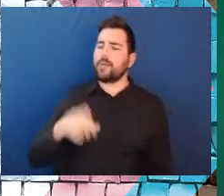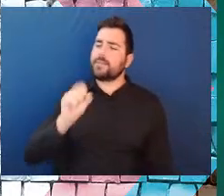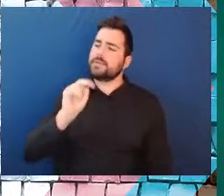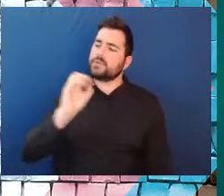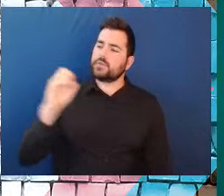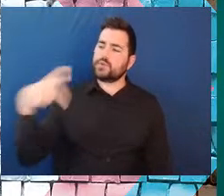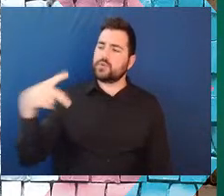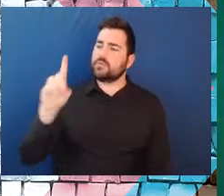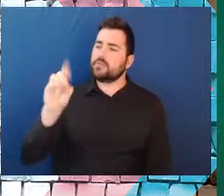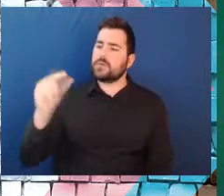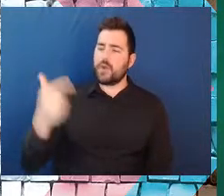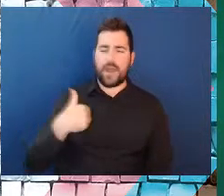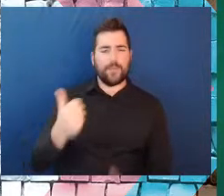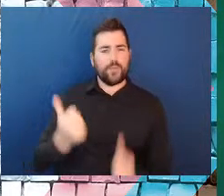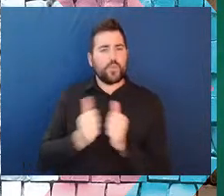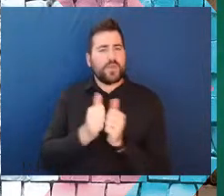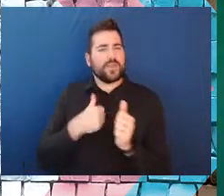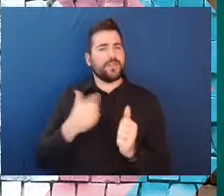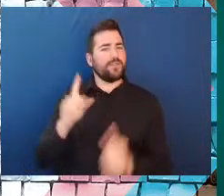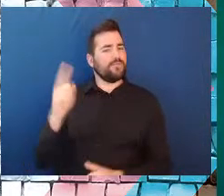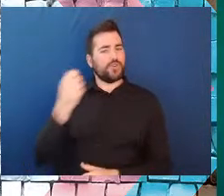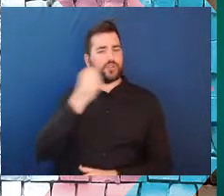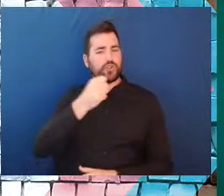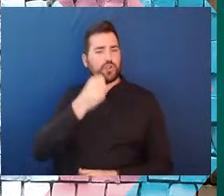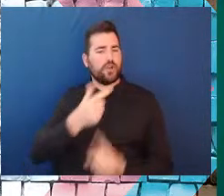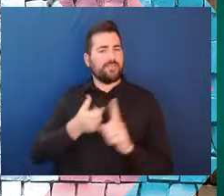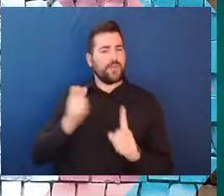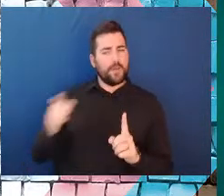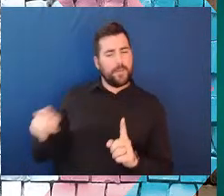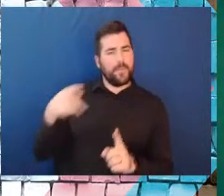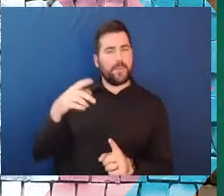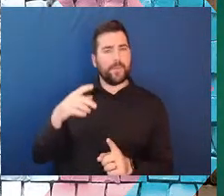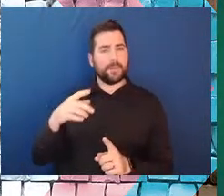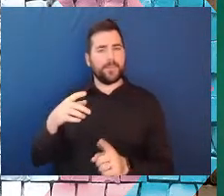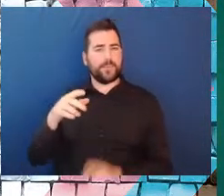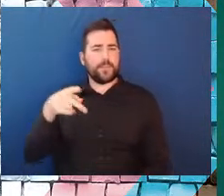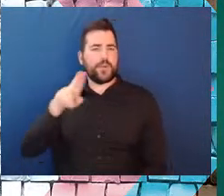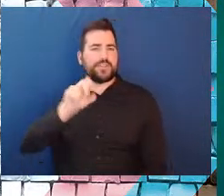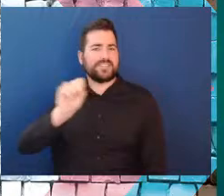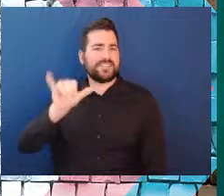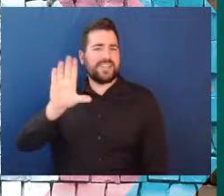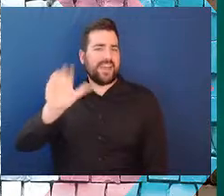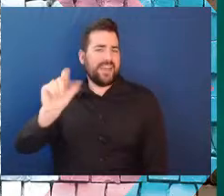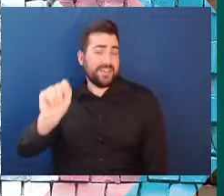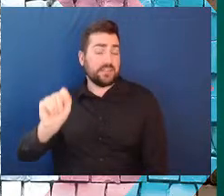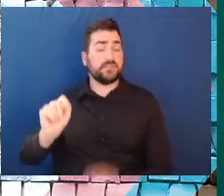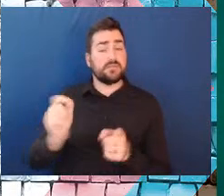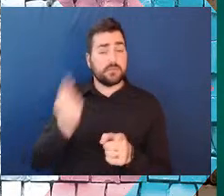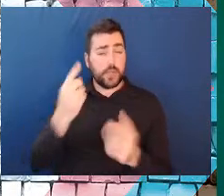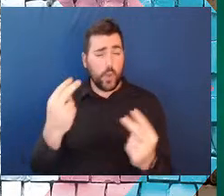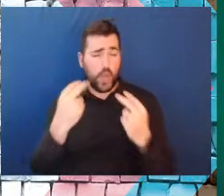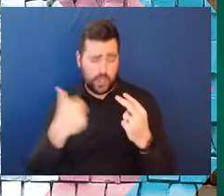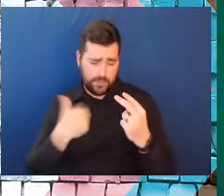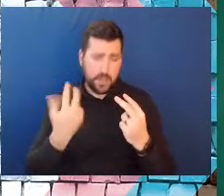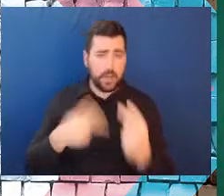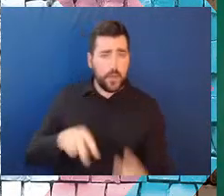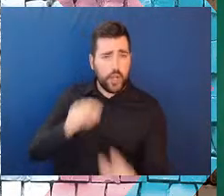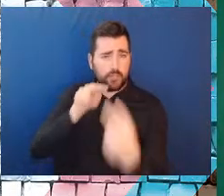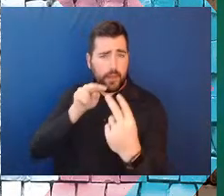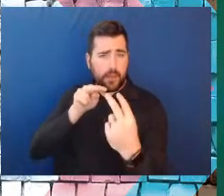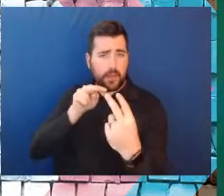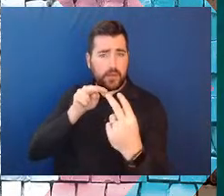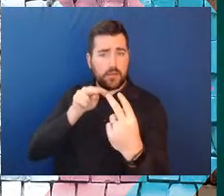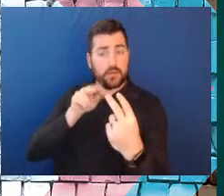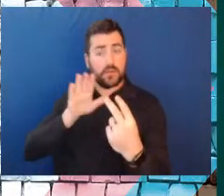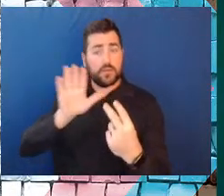cat. I show you how I throw that. Yeah, I wanna throw that. Me and you one on one, treat it like a show that. You look at me and I look at you. I'm reaching for